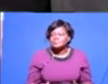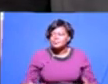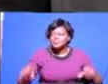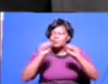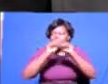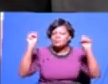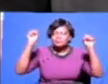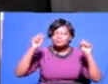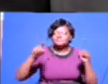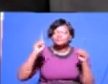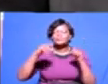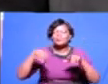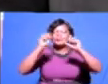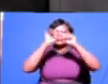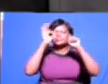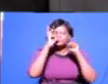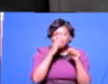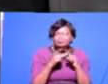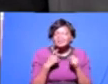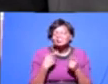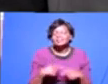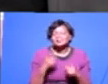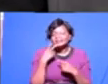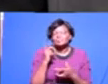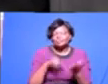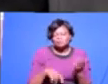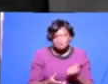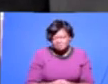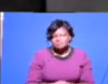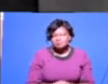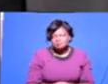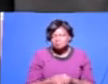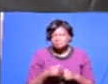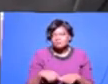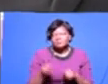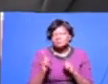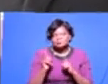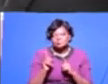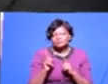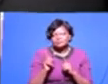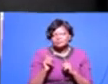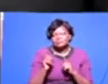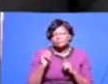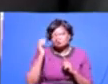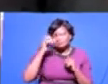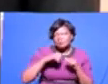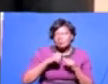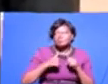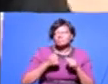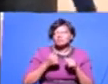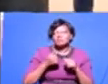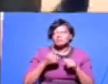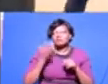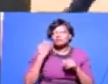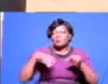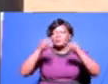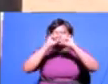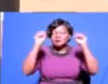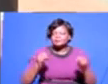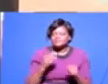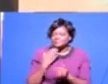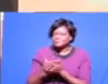himself, President Mwai Kibaki, but let him walk us through his memories with the former president. Karibu sana. Thank you very much for having